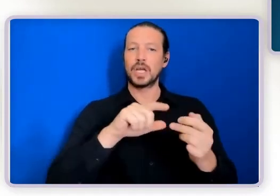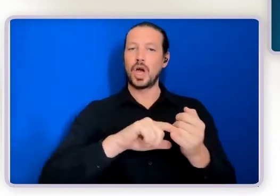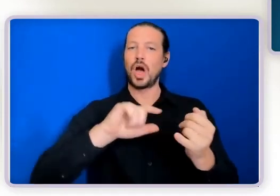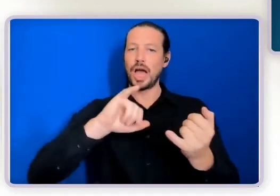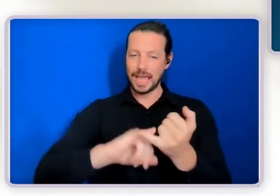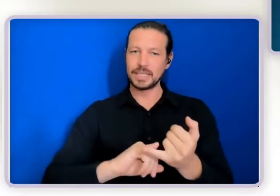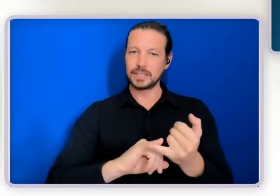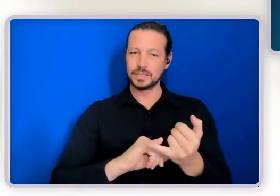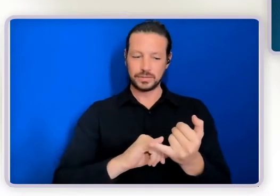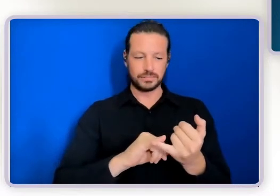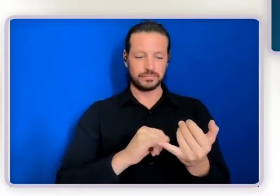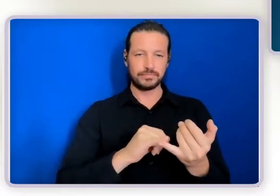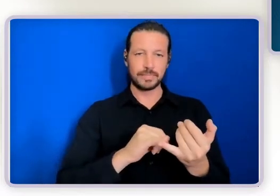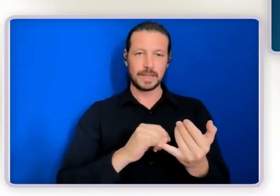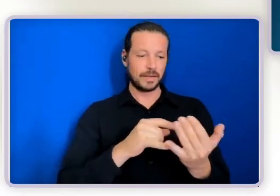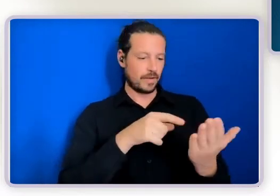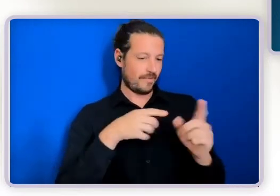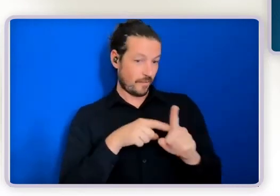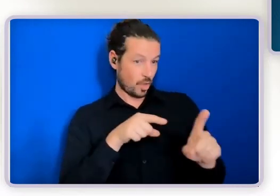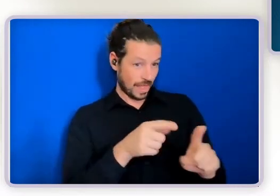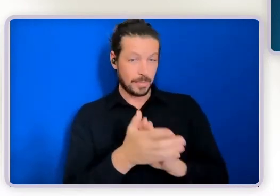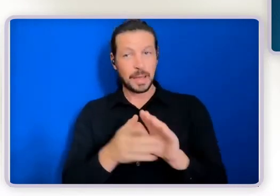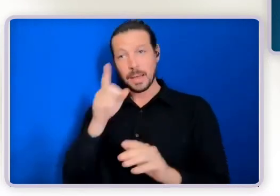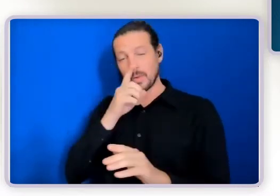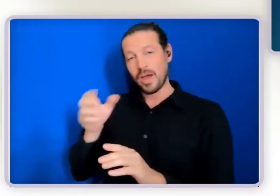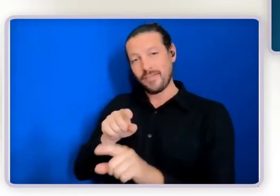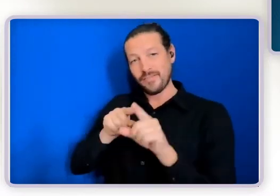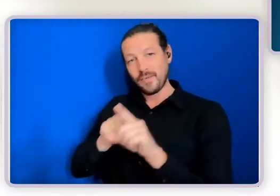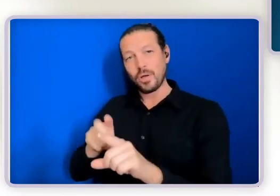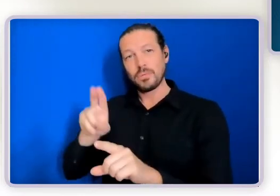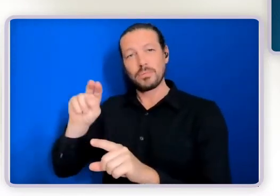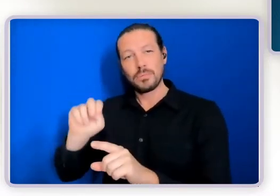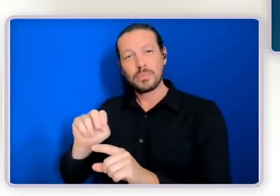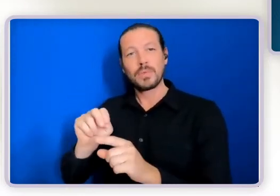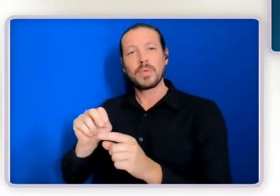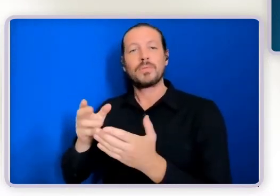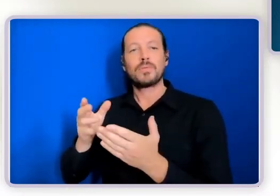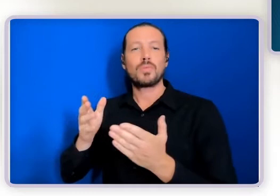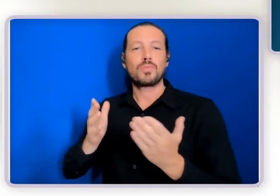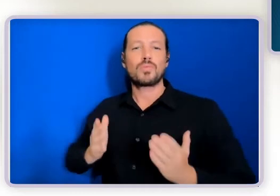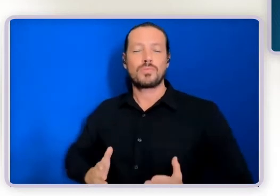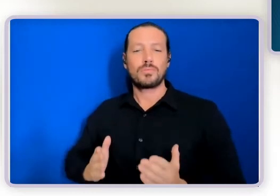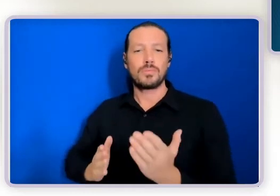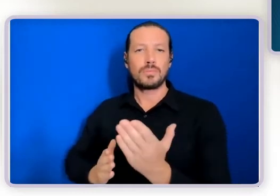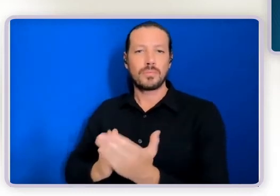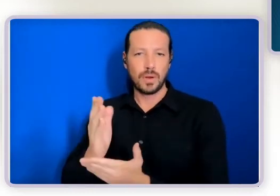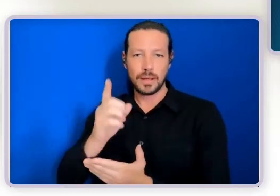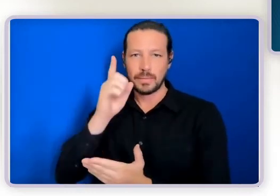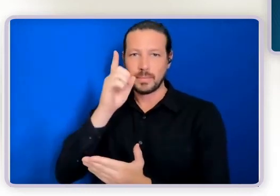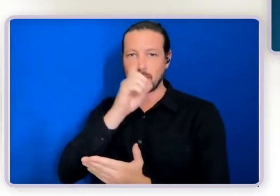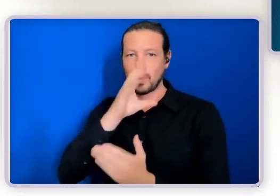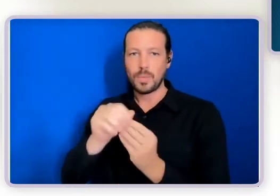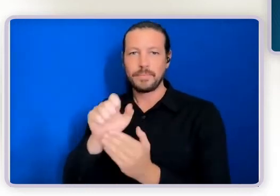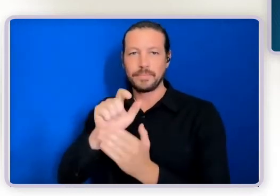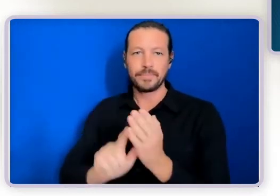Convention on the Rights of People with Disabilities, and to shorten that, CRPD. But this is